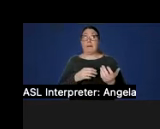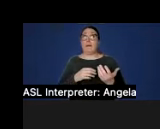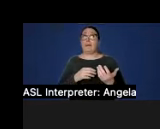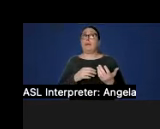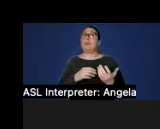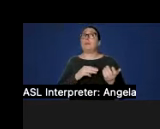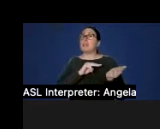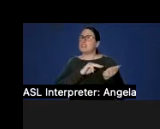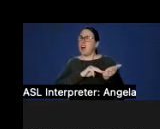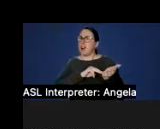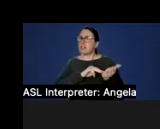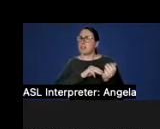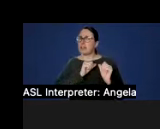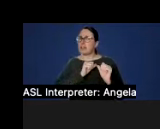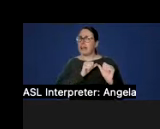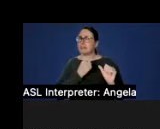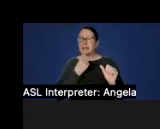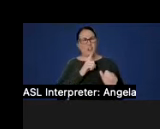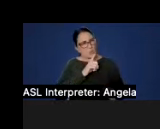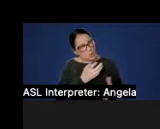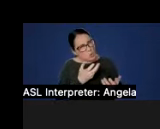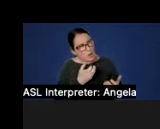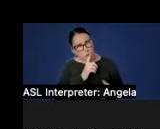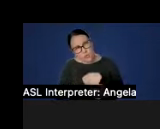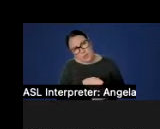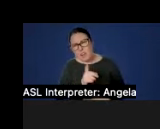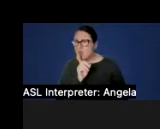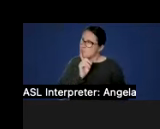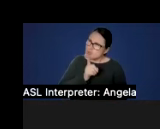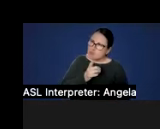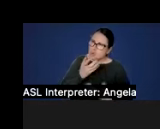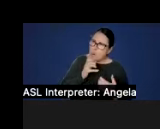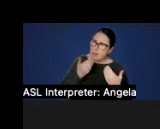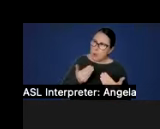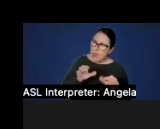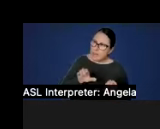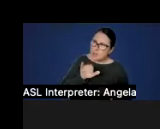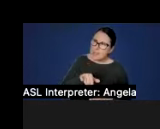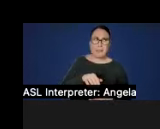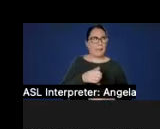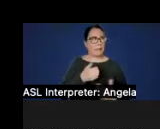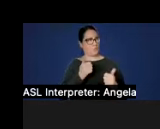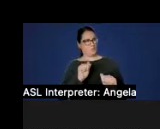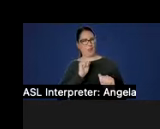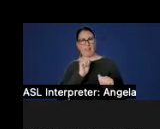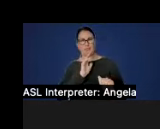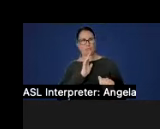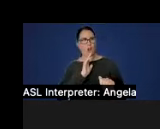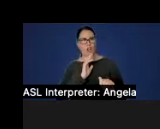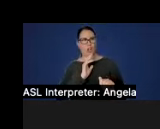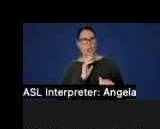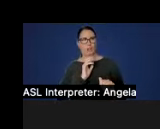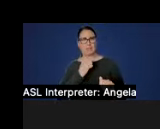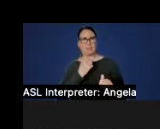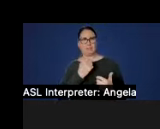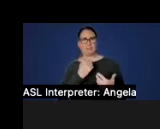kept saying, you know, are you sure you want to do this? Are you sure you want to do this? And kept trying to talk her out of it instead of trying to